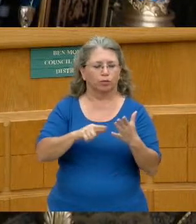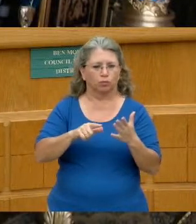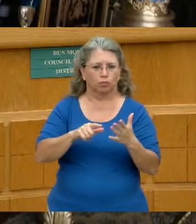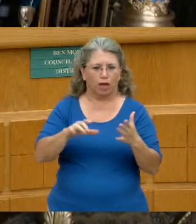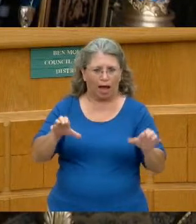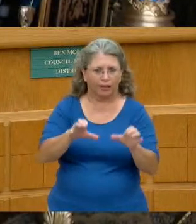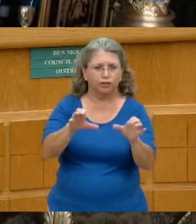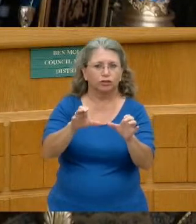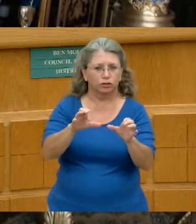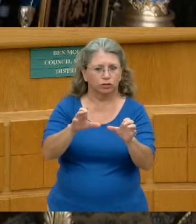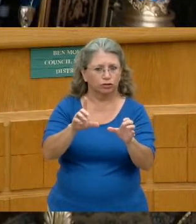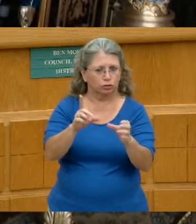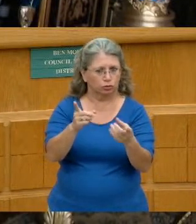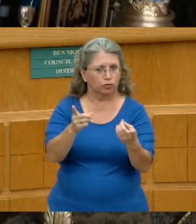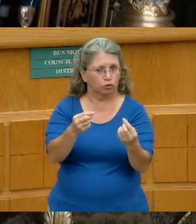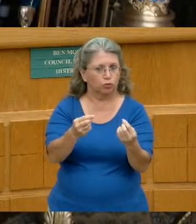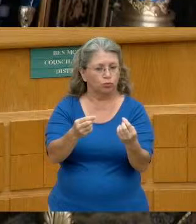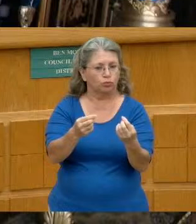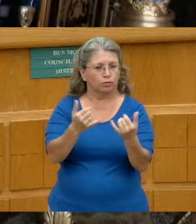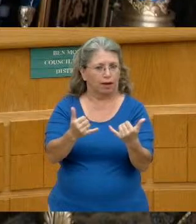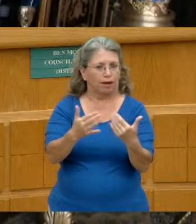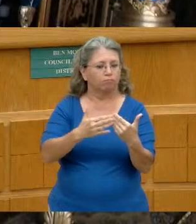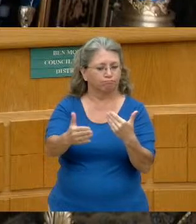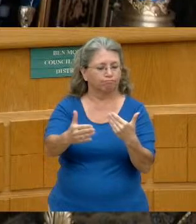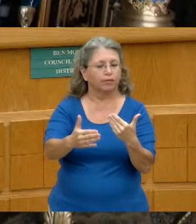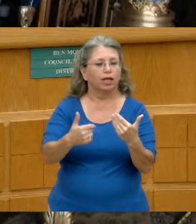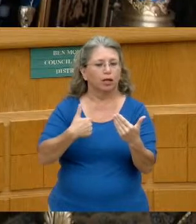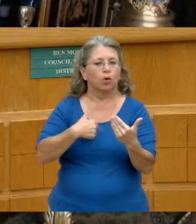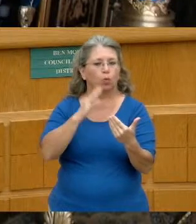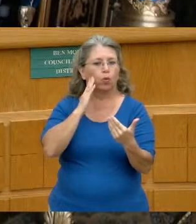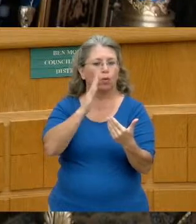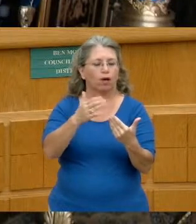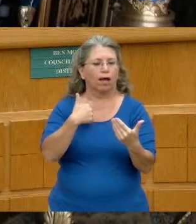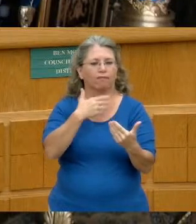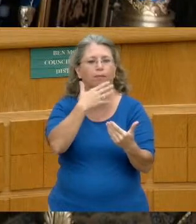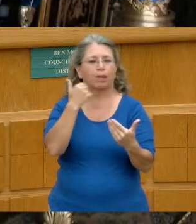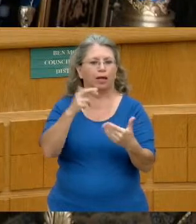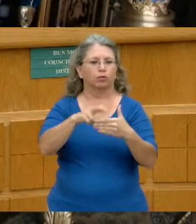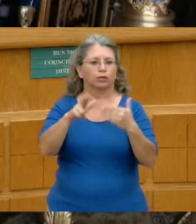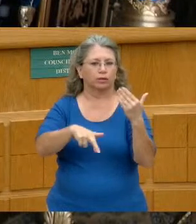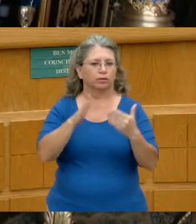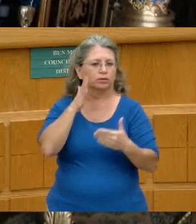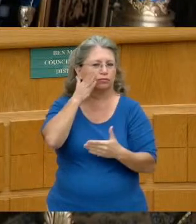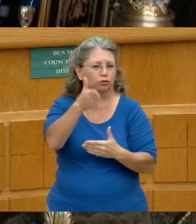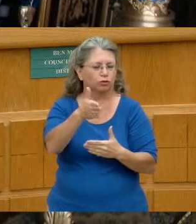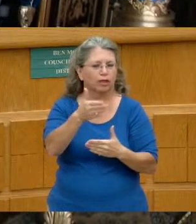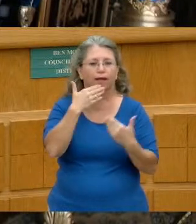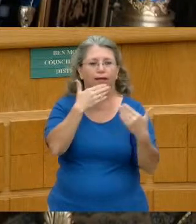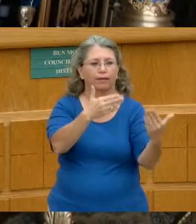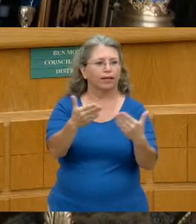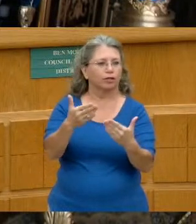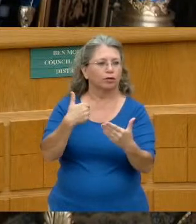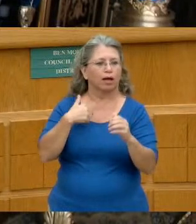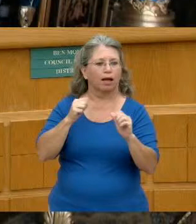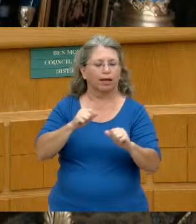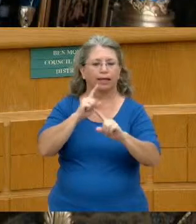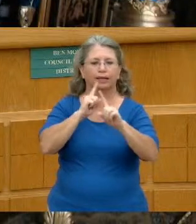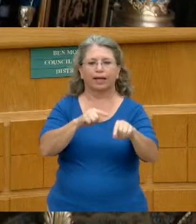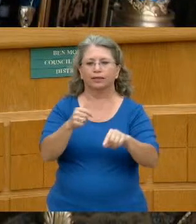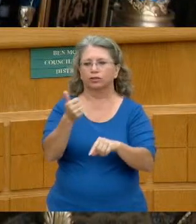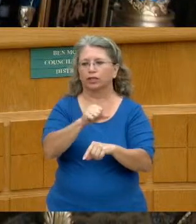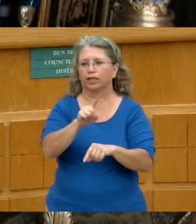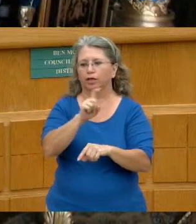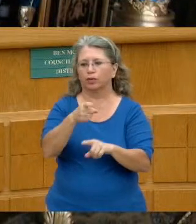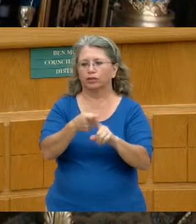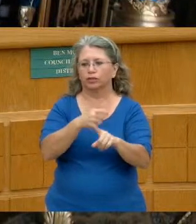going to yield a better result for our tomorrow. Thank you, and I stand ready to answer any questions from the